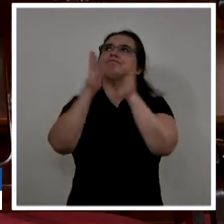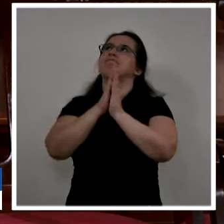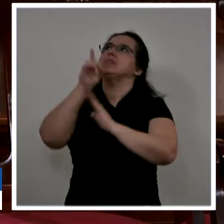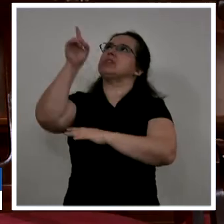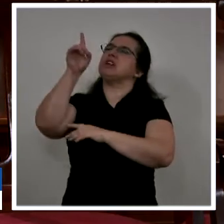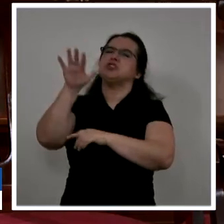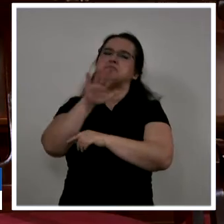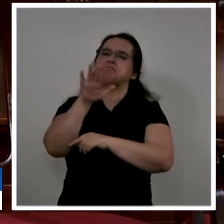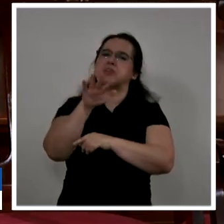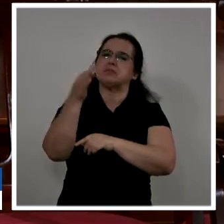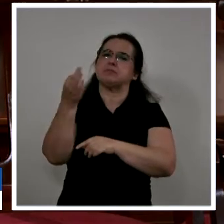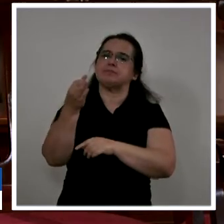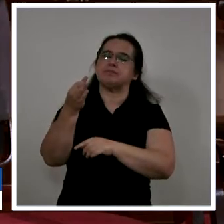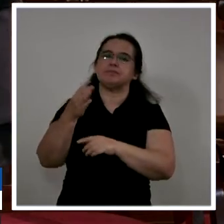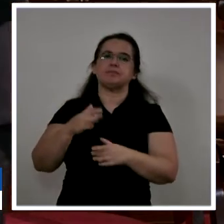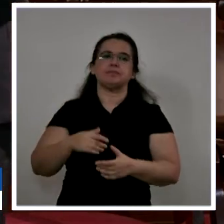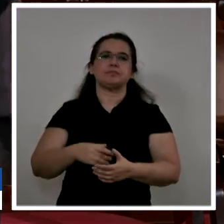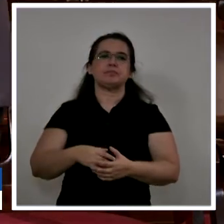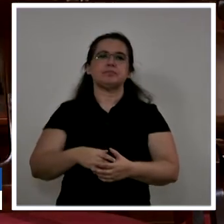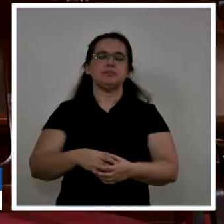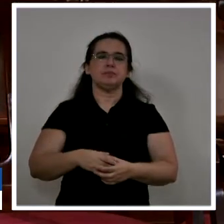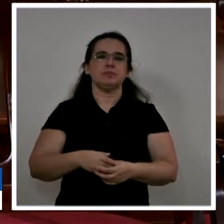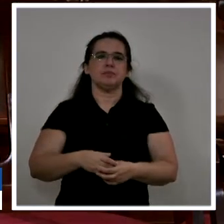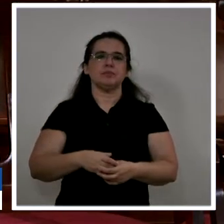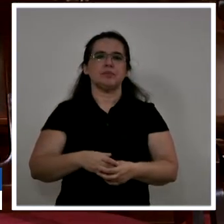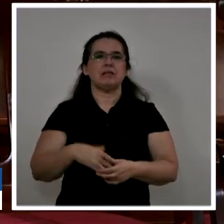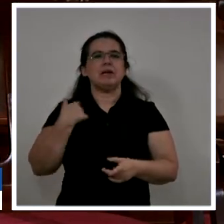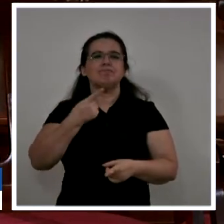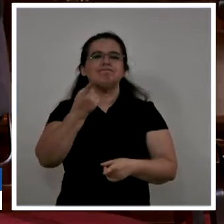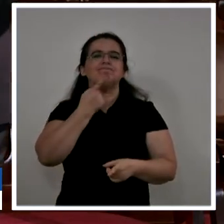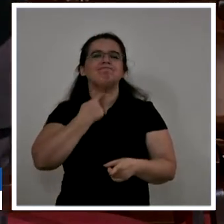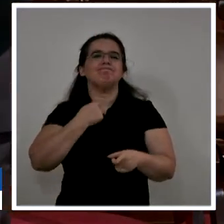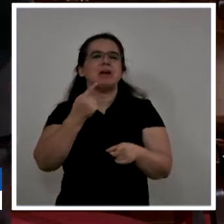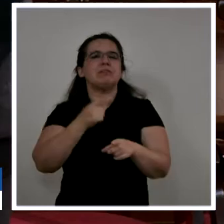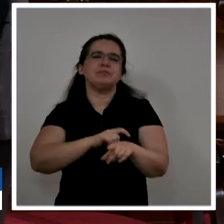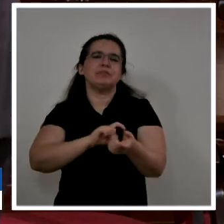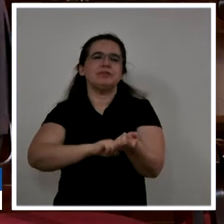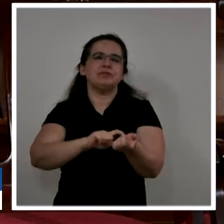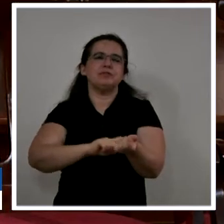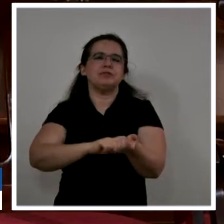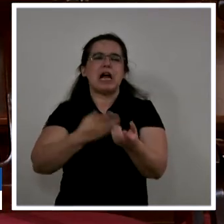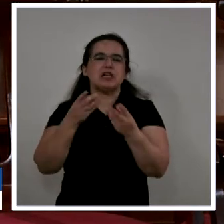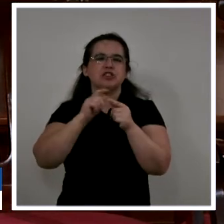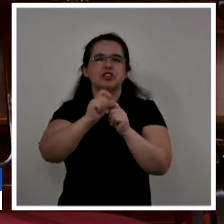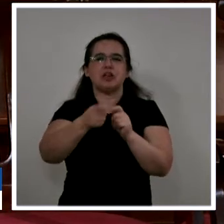maneira, sim, Deus viciou, digamos, o baralho de cartas, podemos dizer